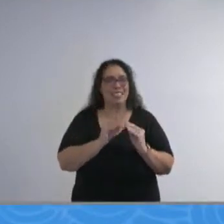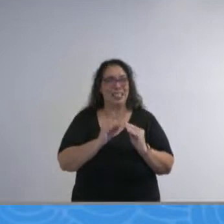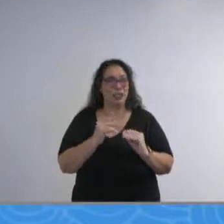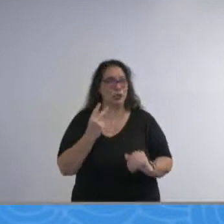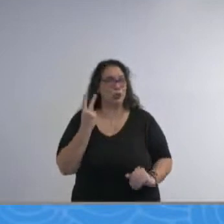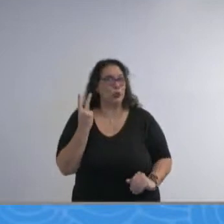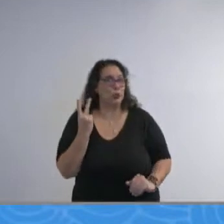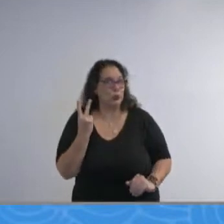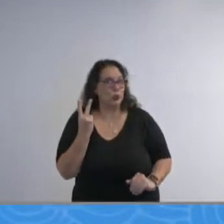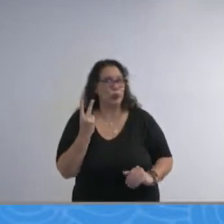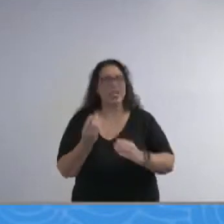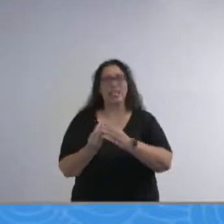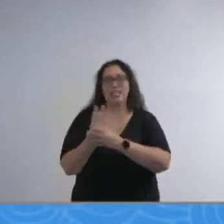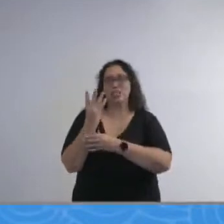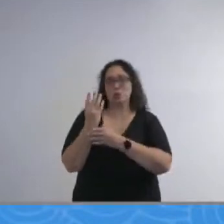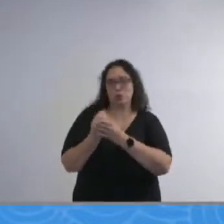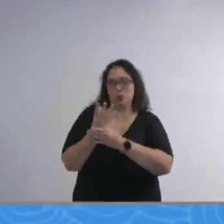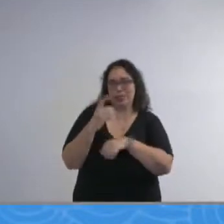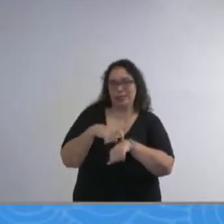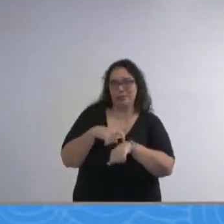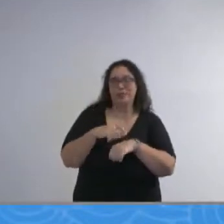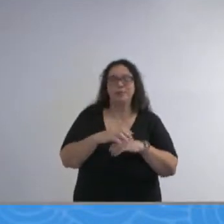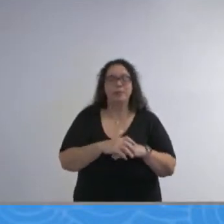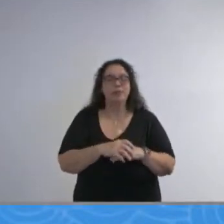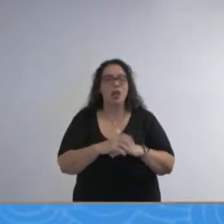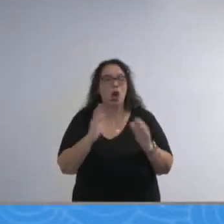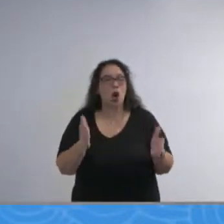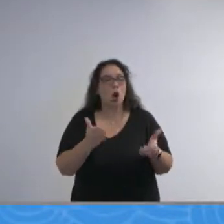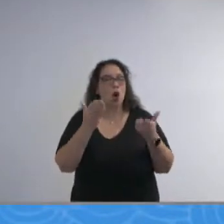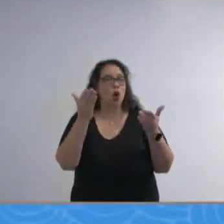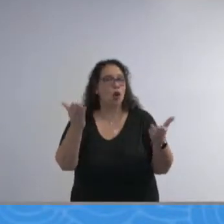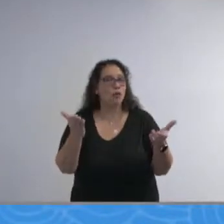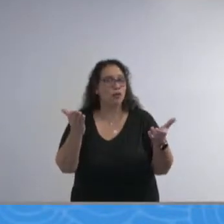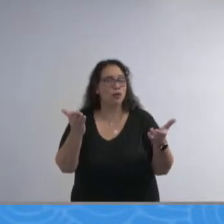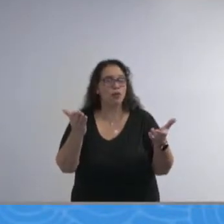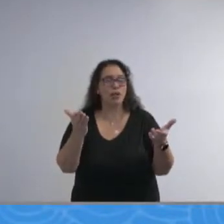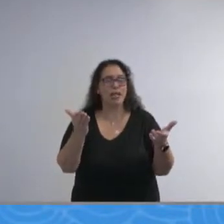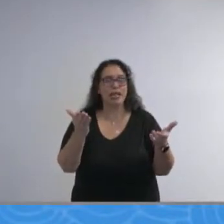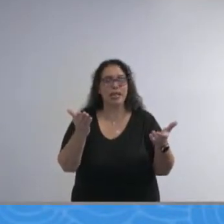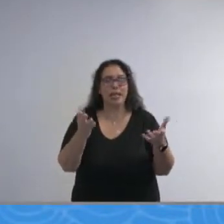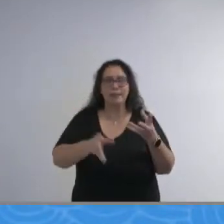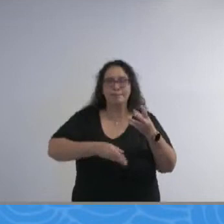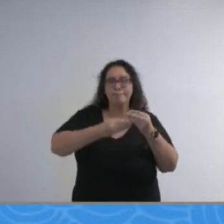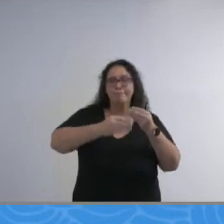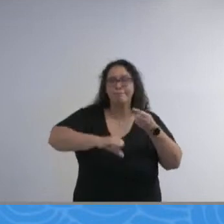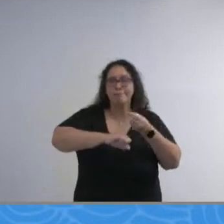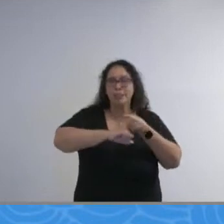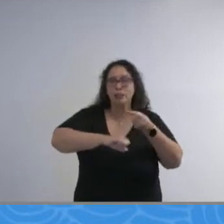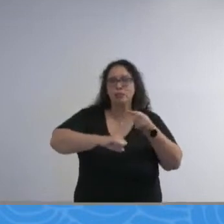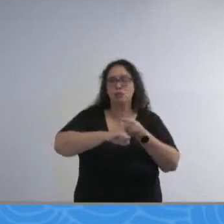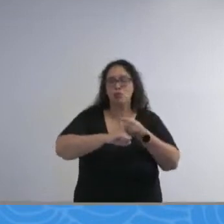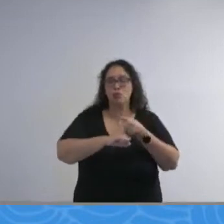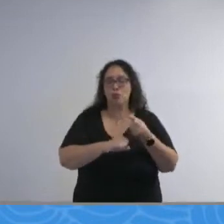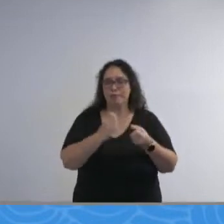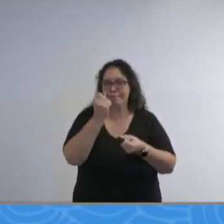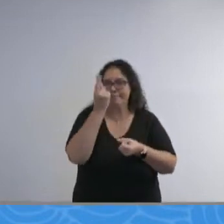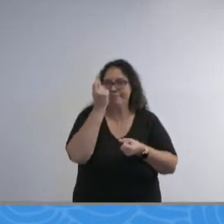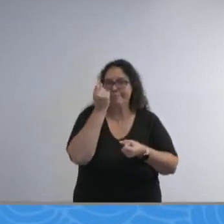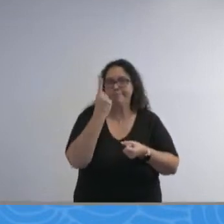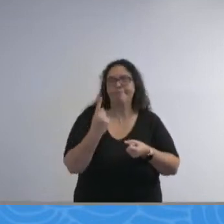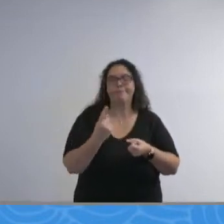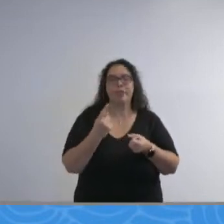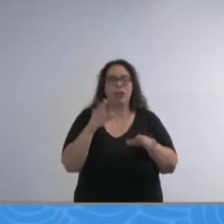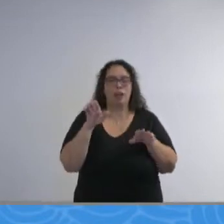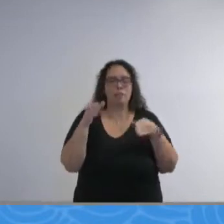2 this spring. But what we are offering is just additional support and enrichment,